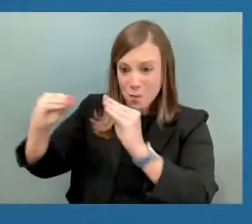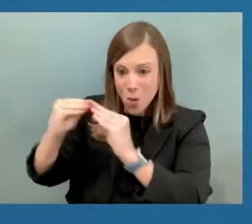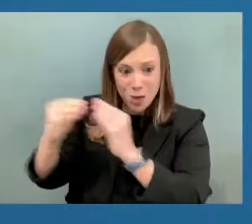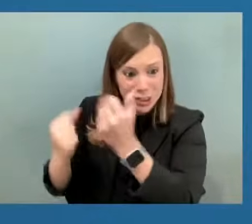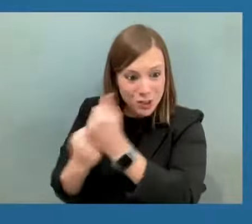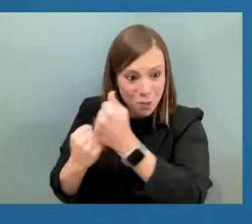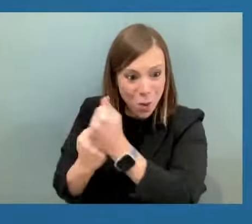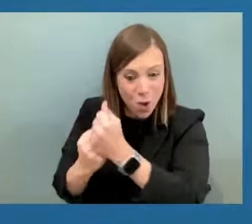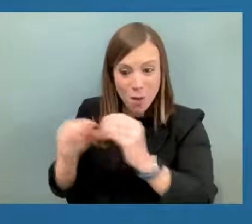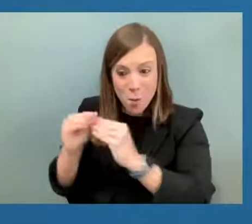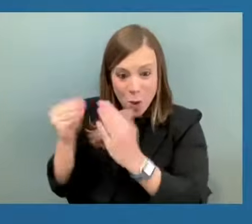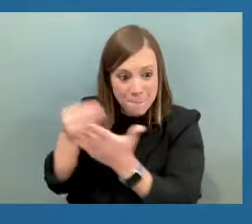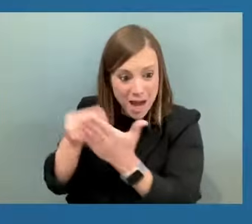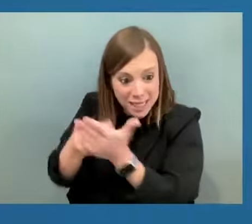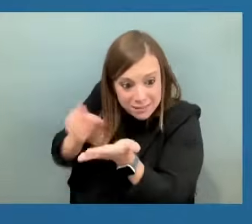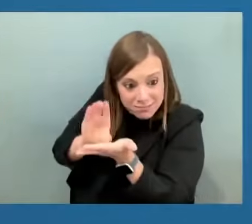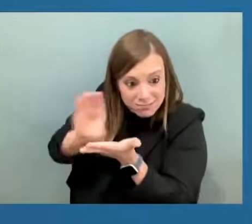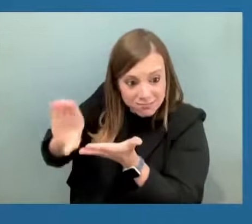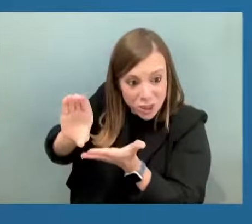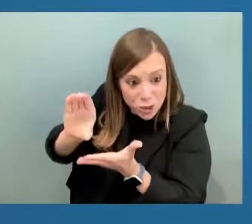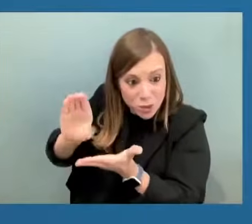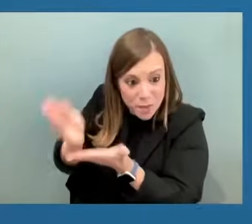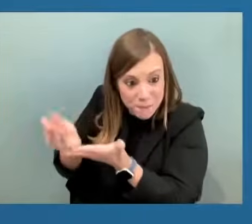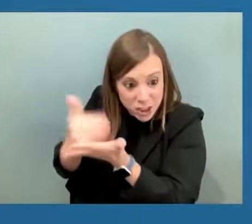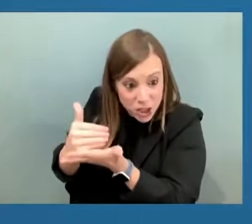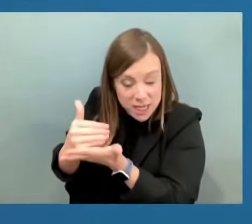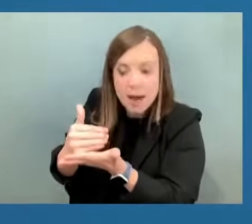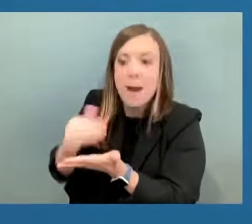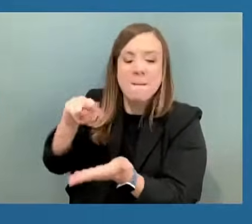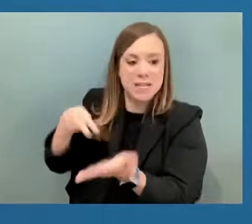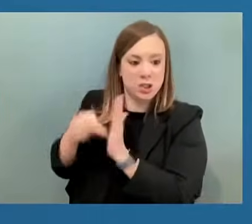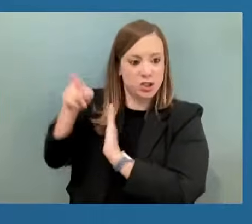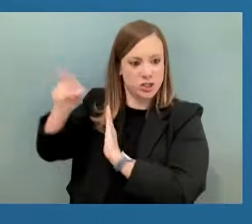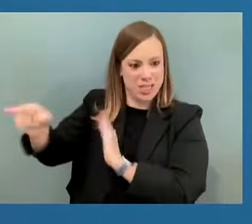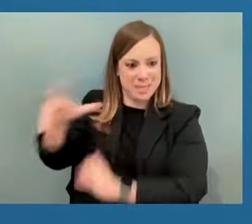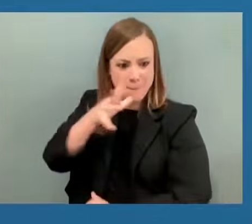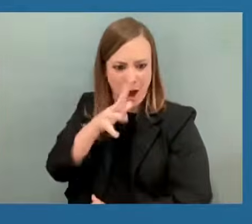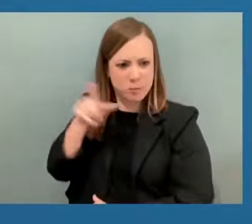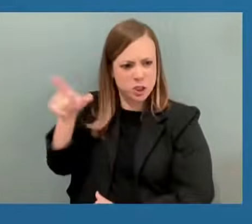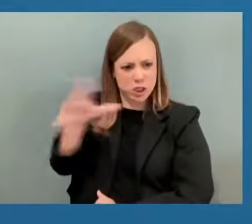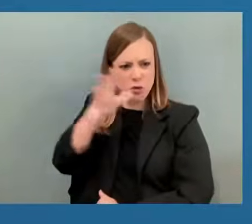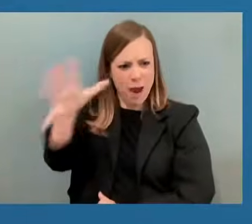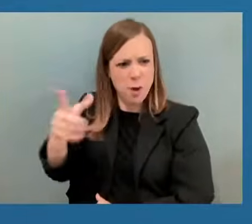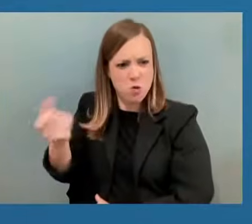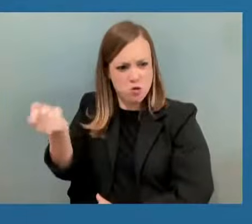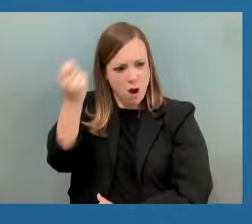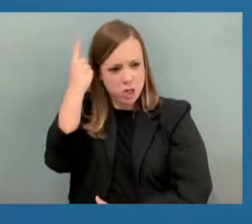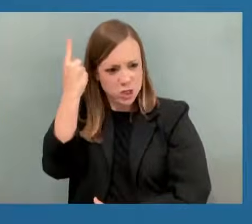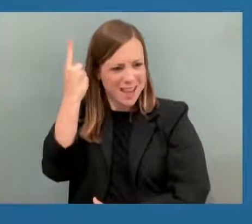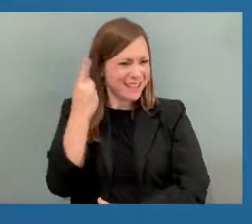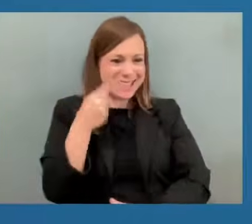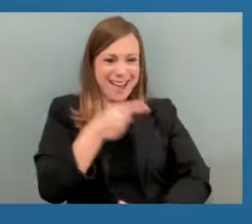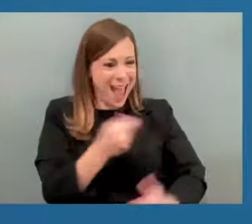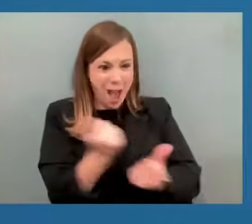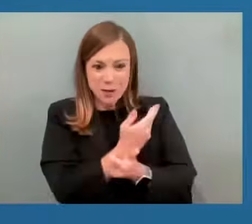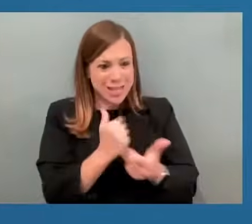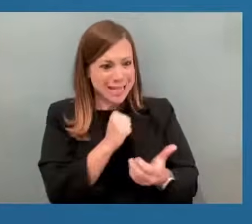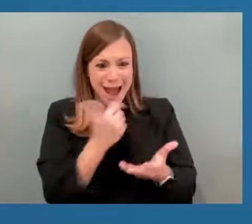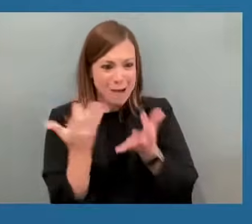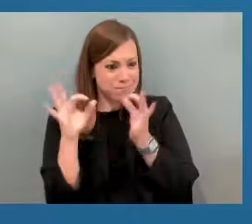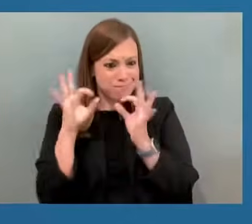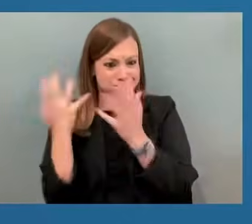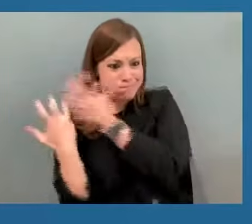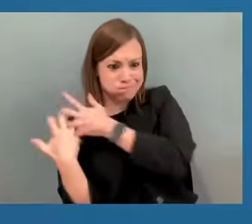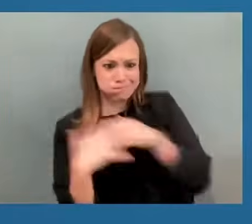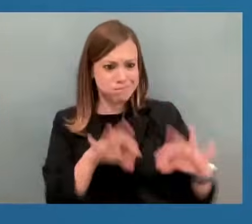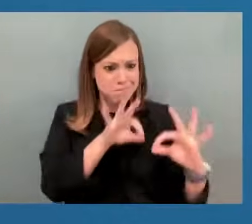budget, she is a person, a mom, a grandmother that recognizes that. And on behalf of, particularly of the